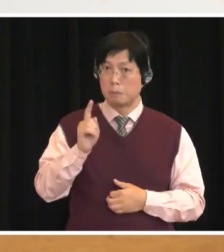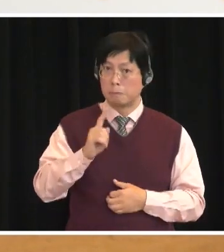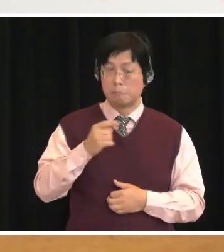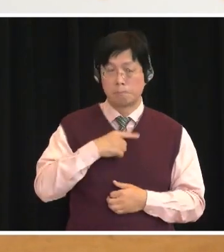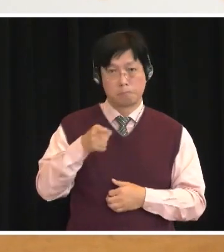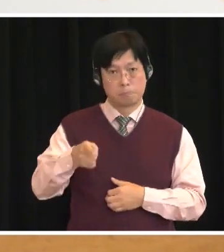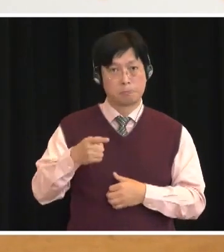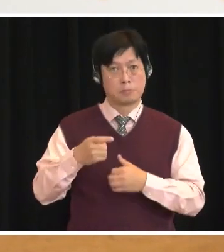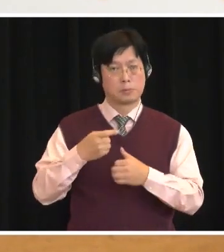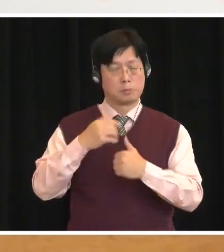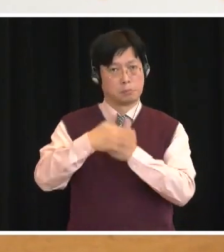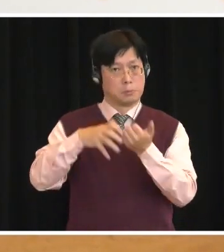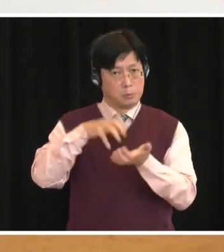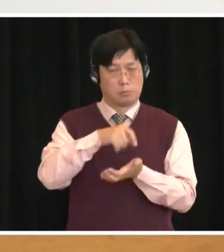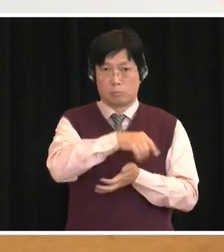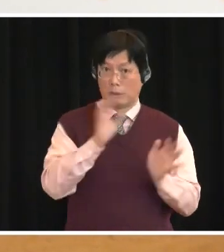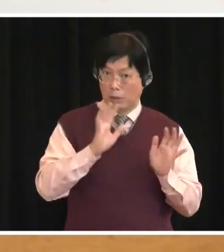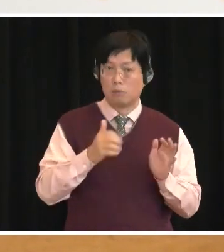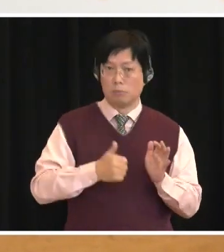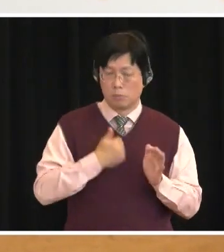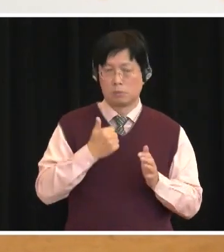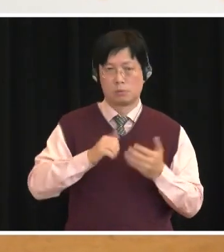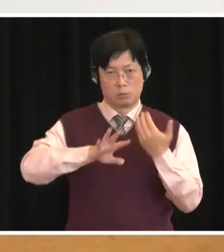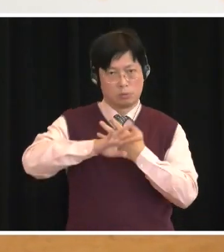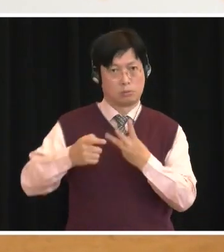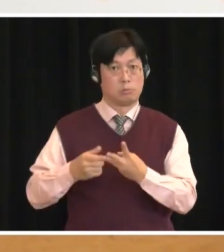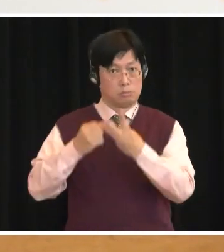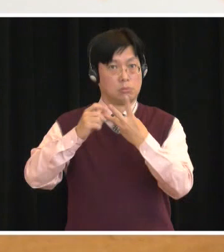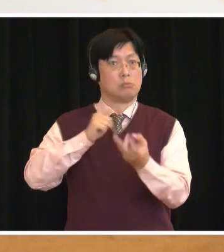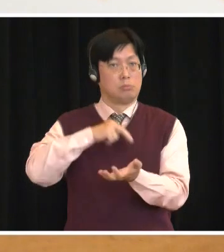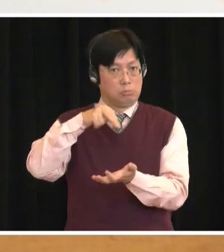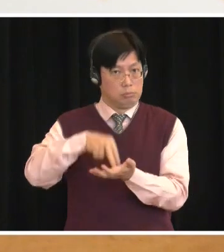who may carry their complaints?